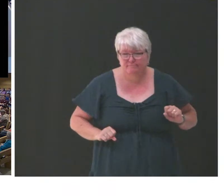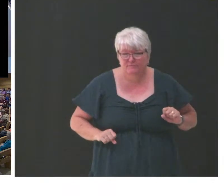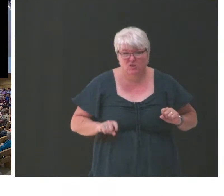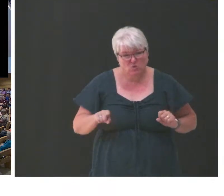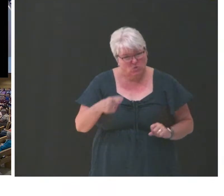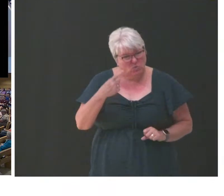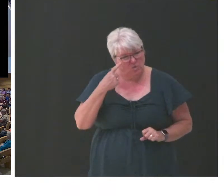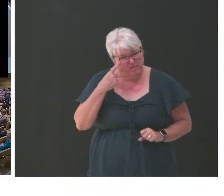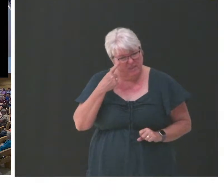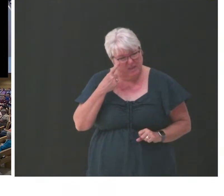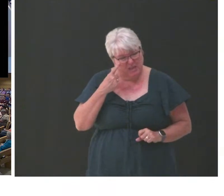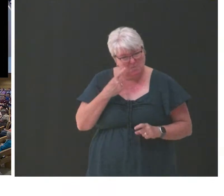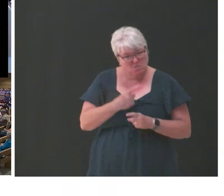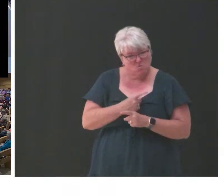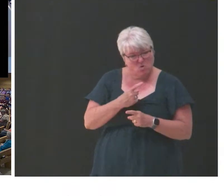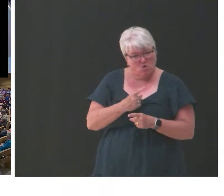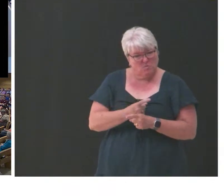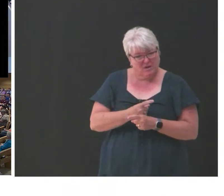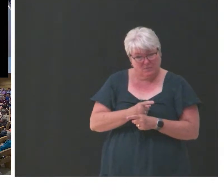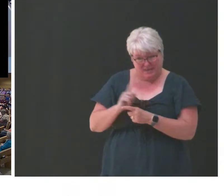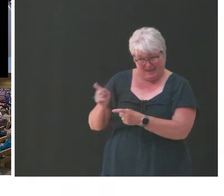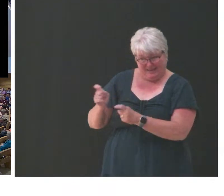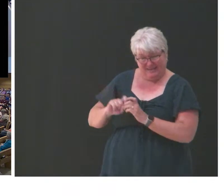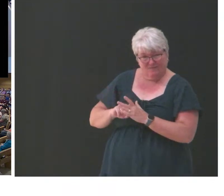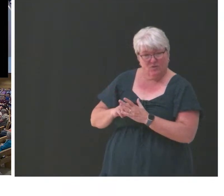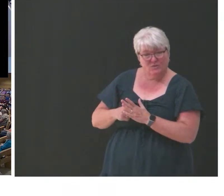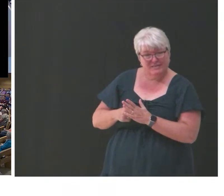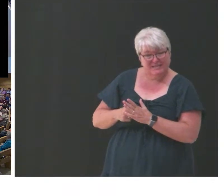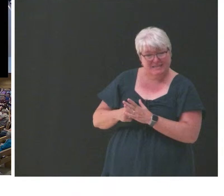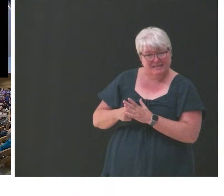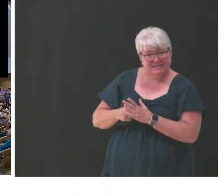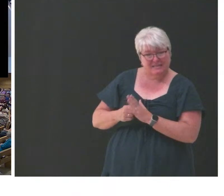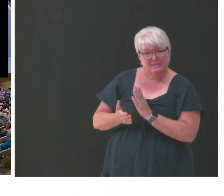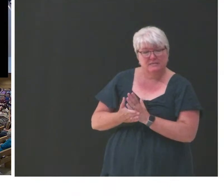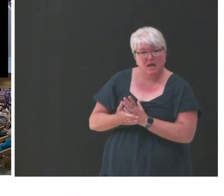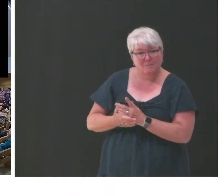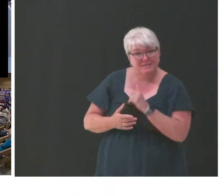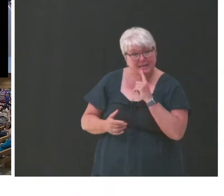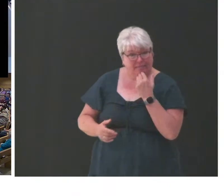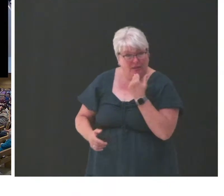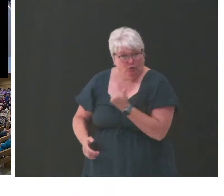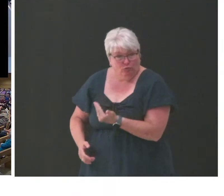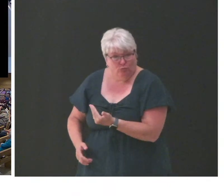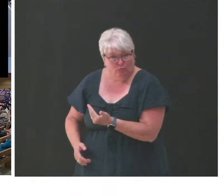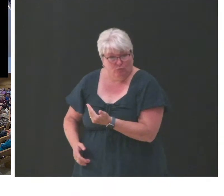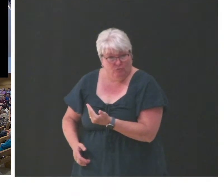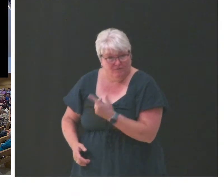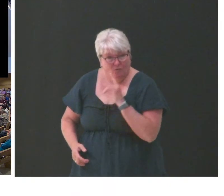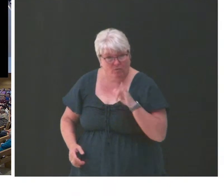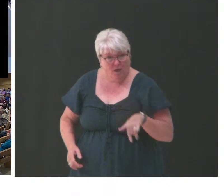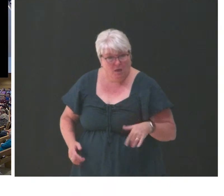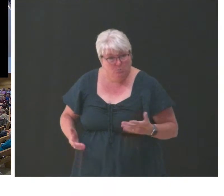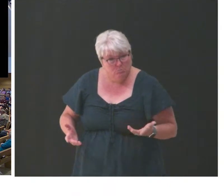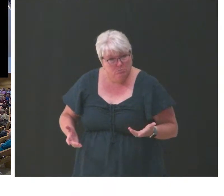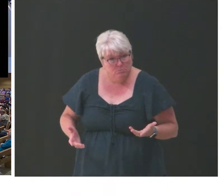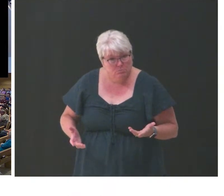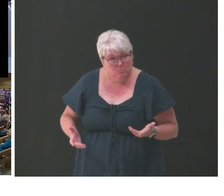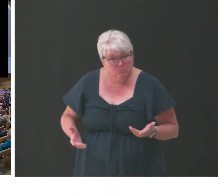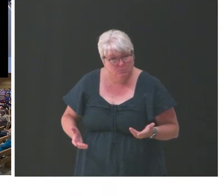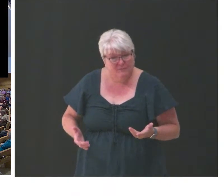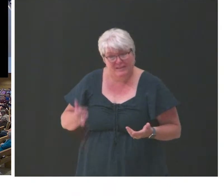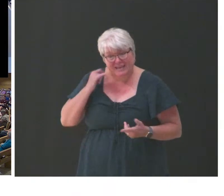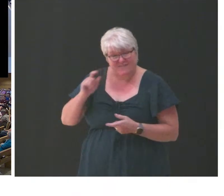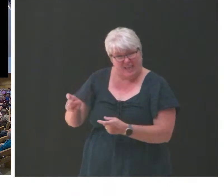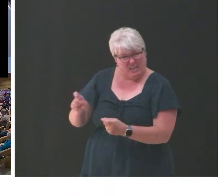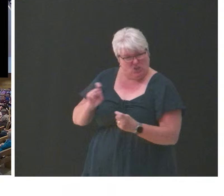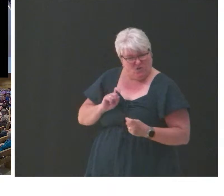Do you think it would be reasonable that when they give you those keys to stop and say thank you for that? And if they